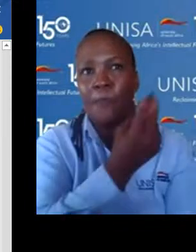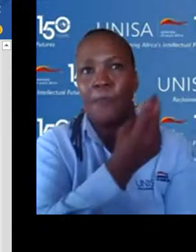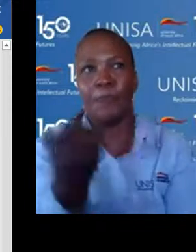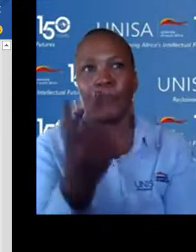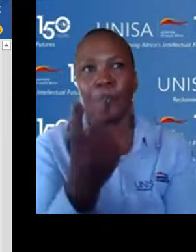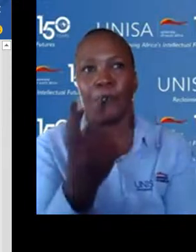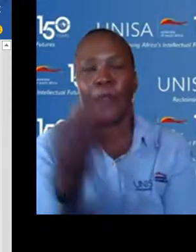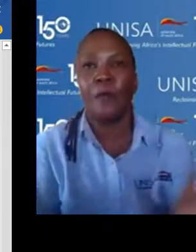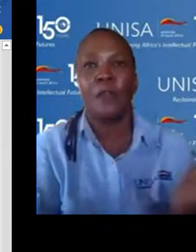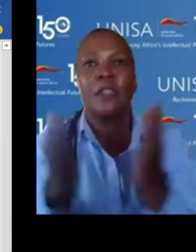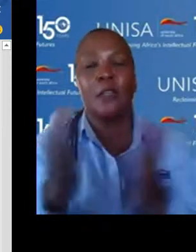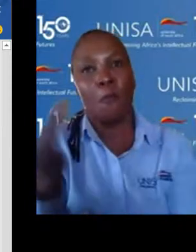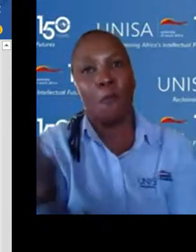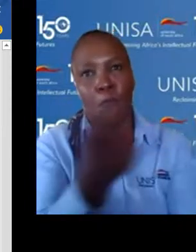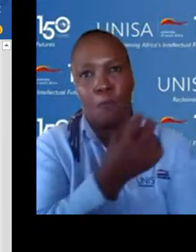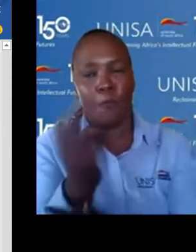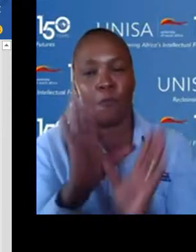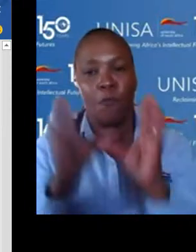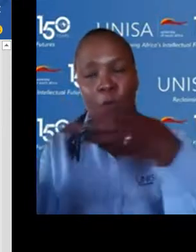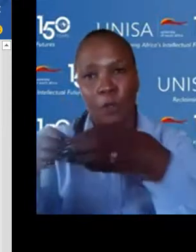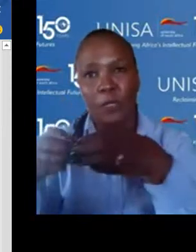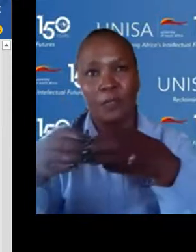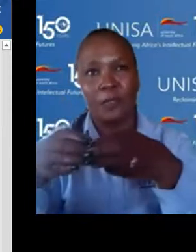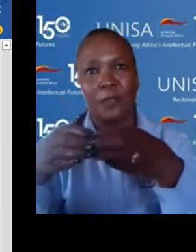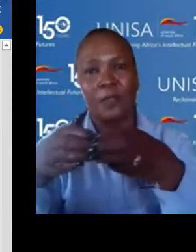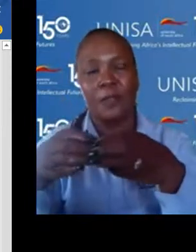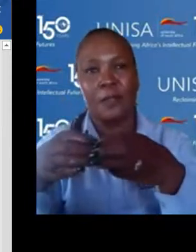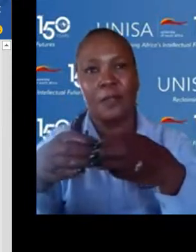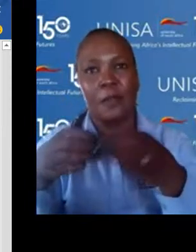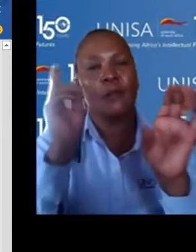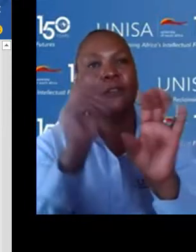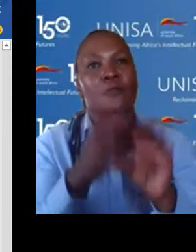both forums and will facilitate.